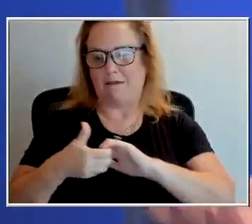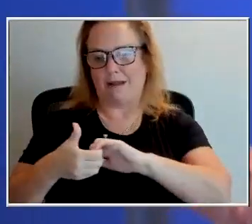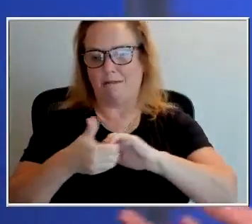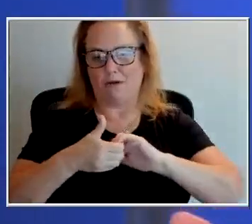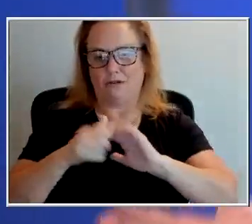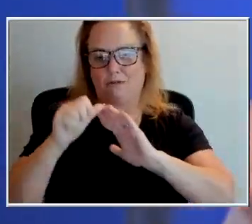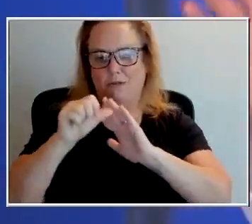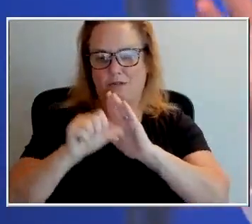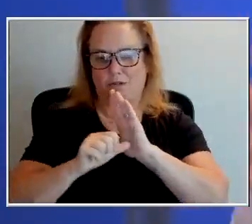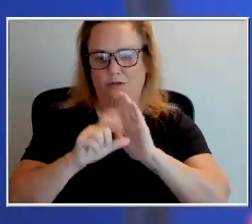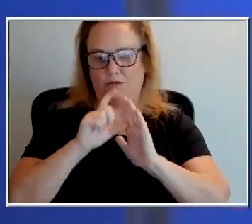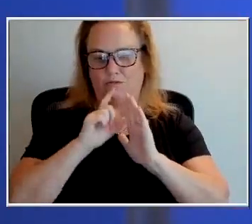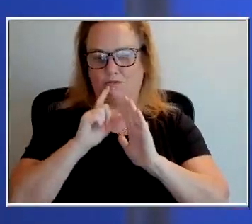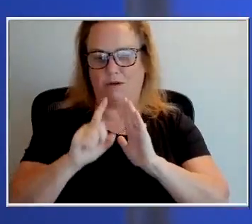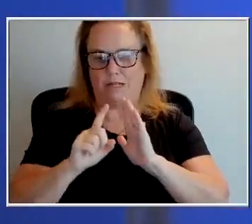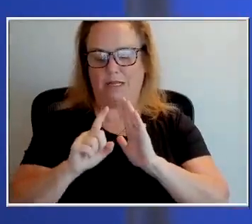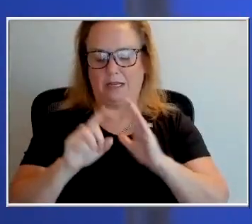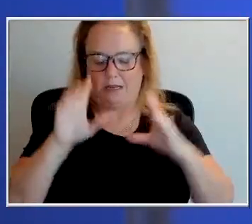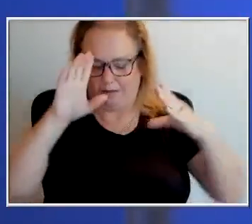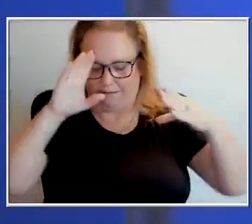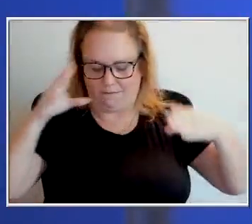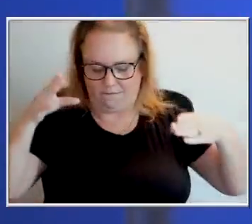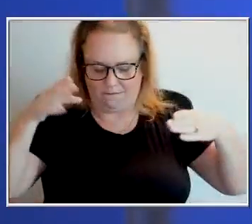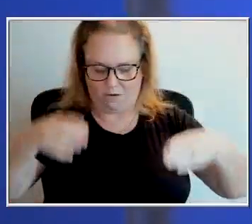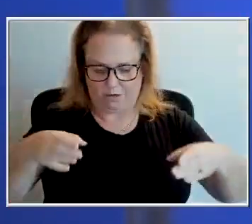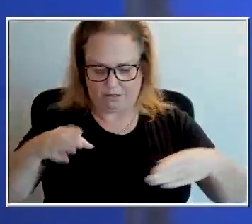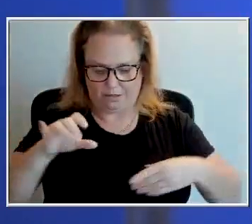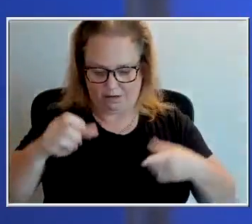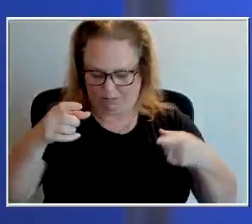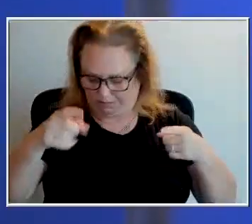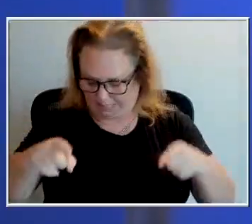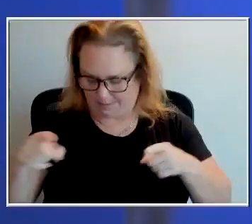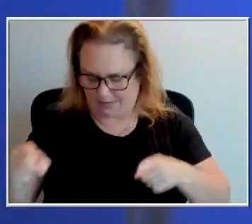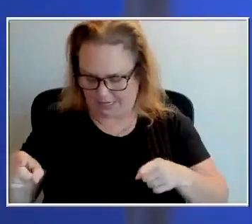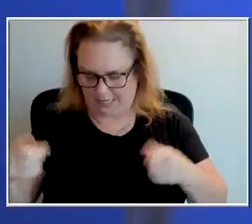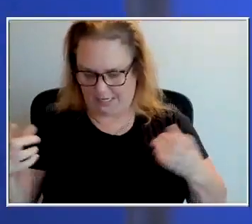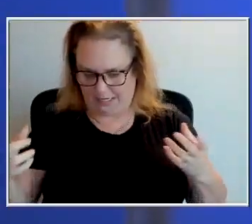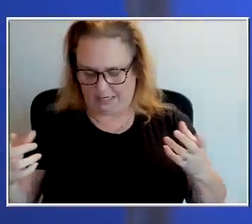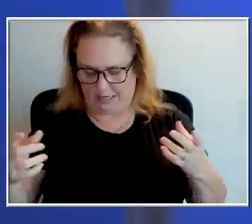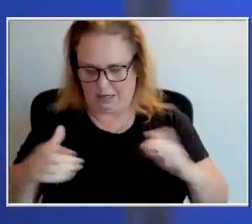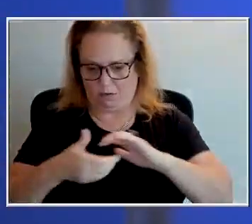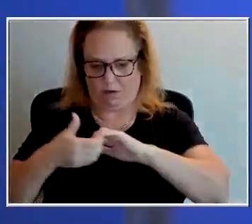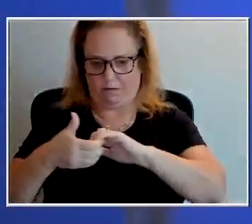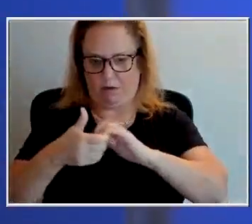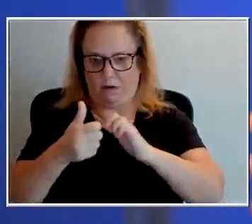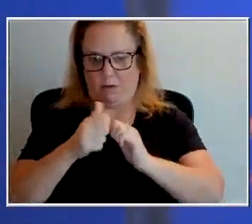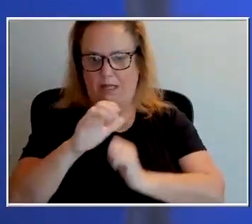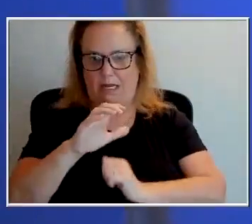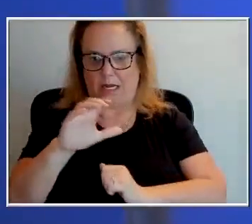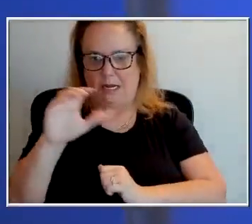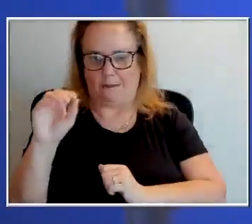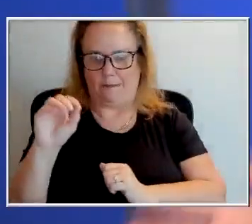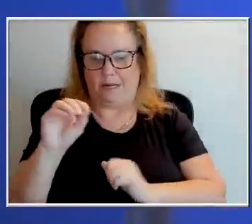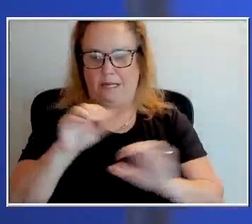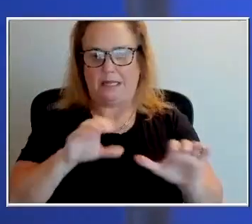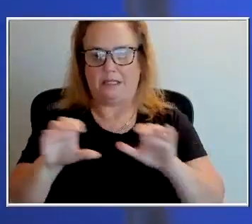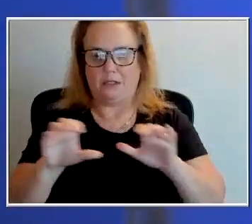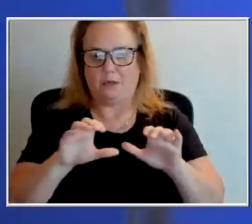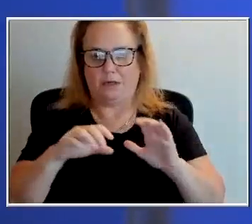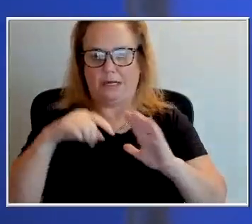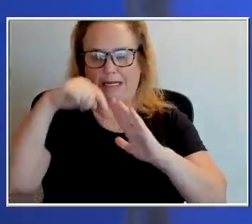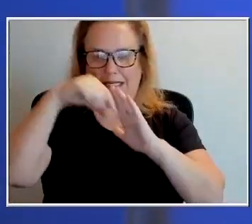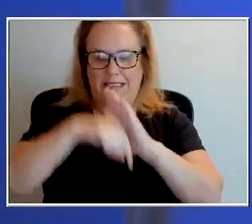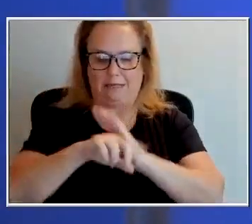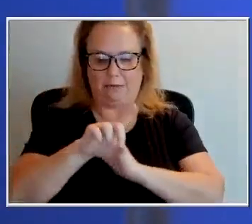to really be able to focus in locally on what's happening. We've partnered with a company that is doing a deeper dive into